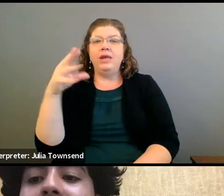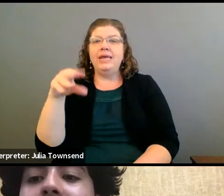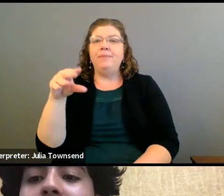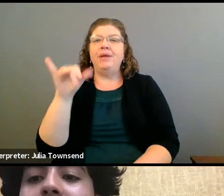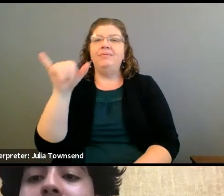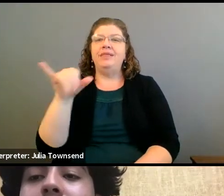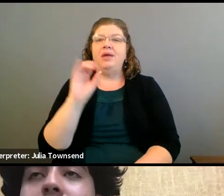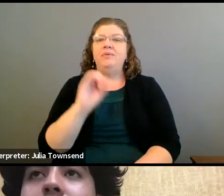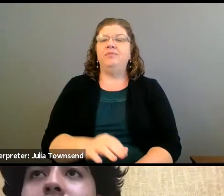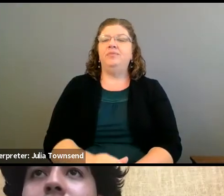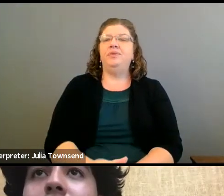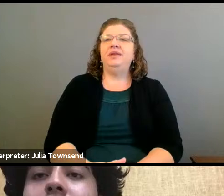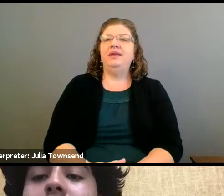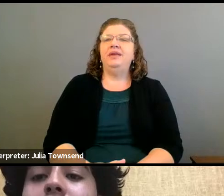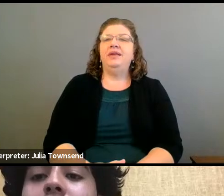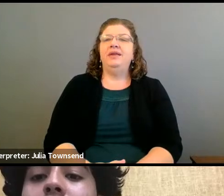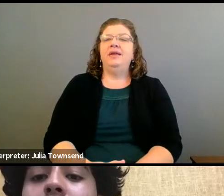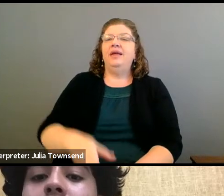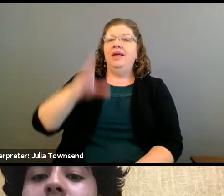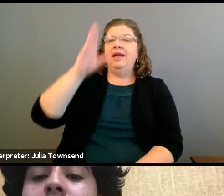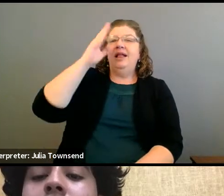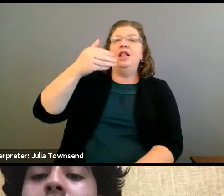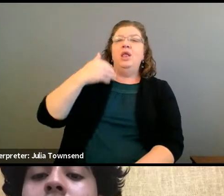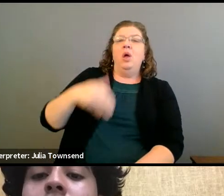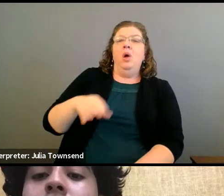you go. Hello, my name is Miguel Arroyo.